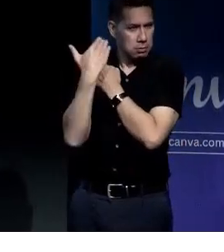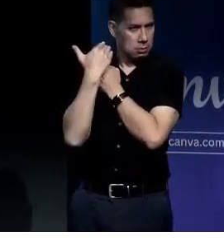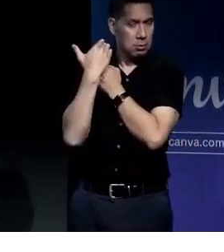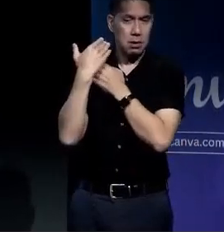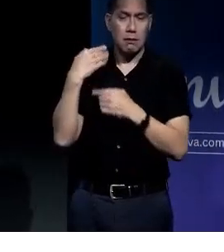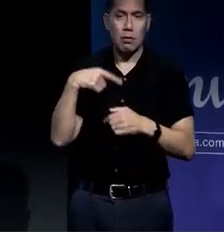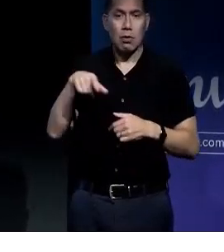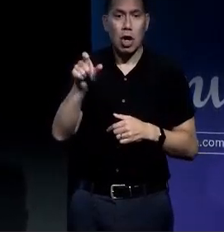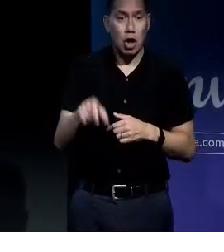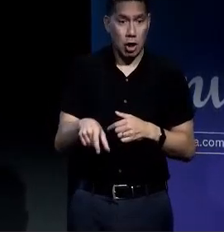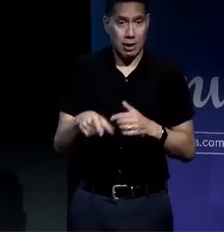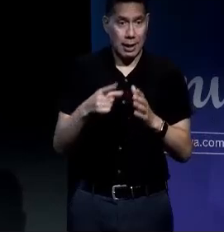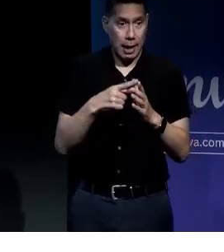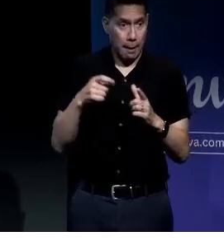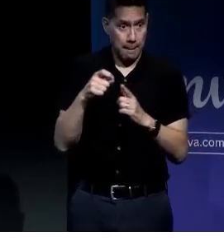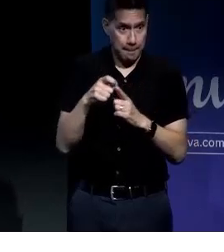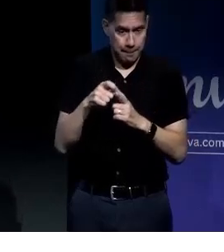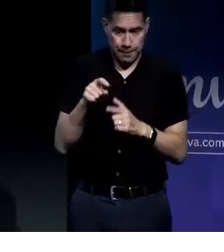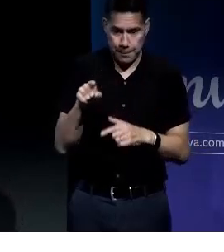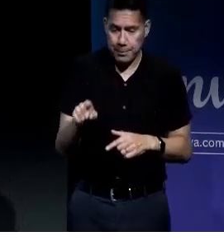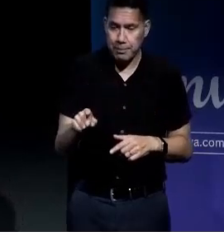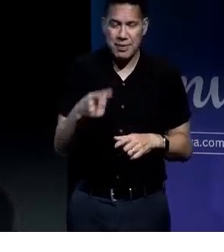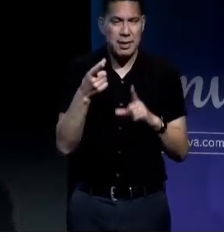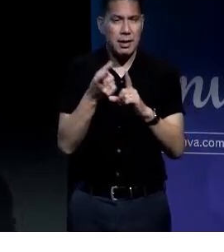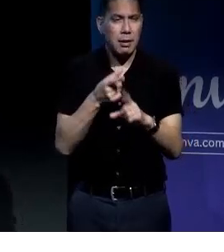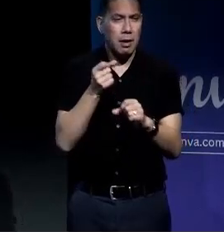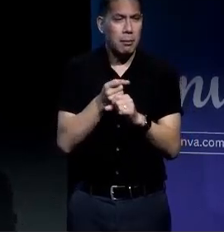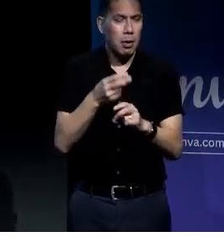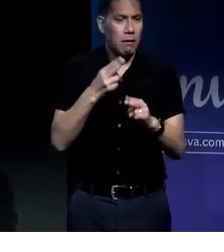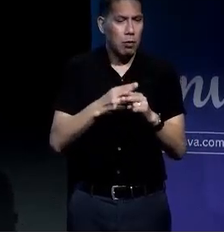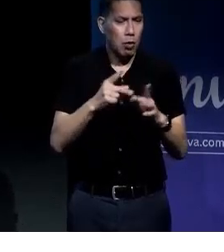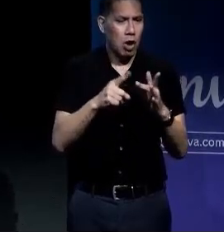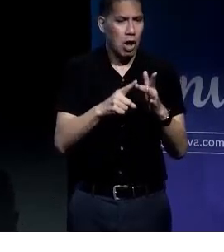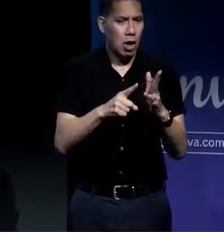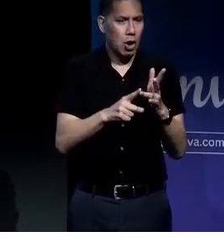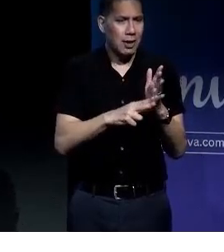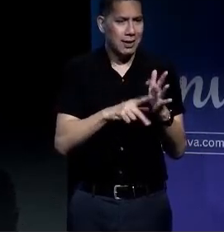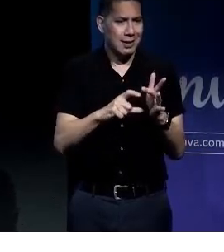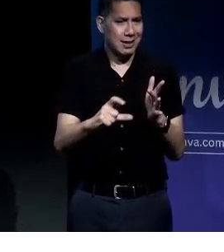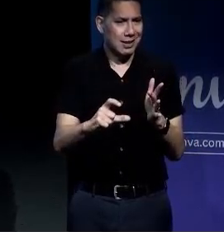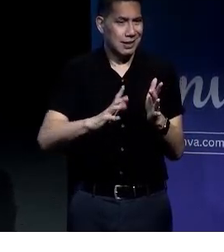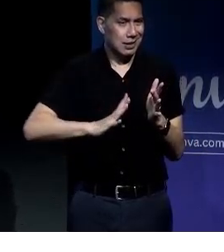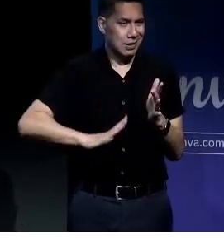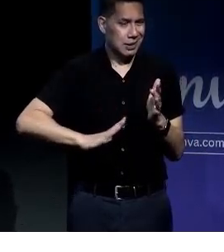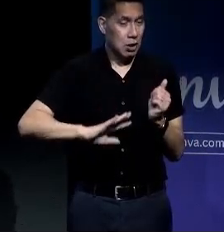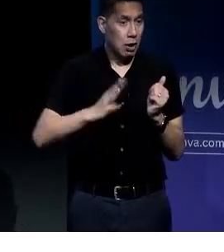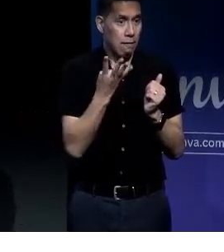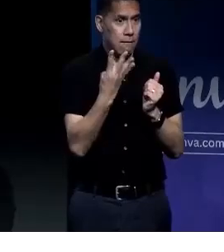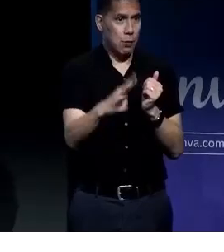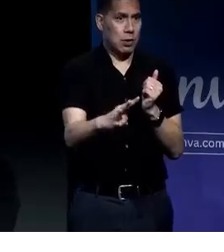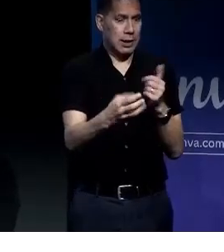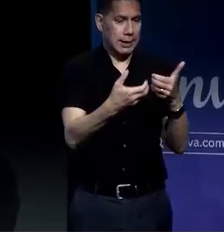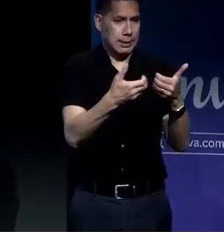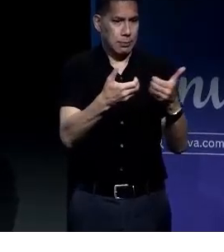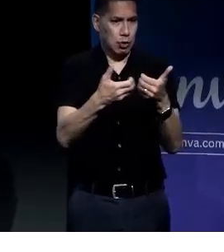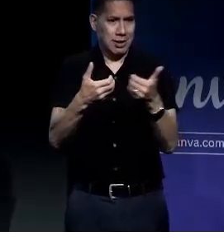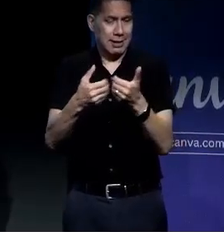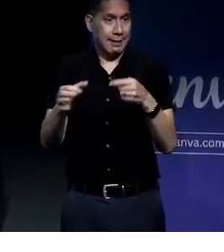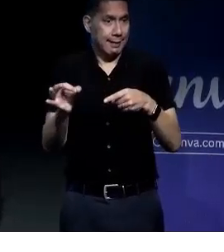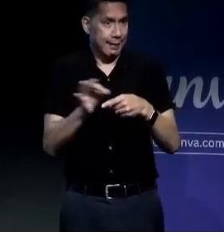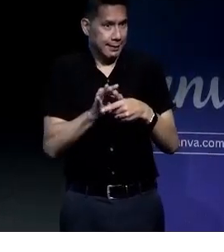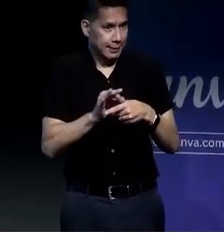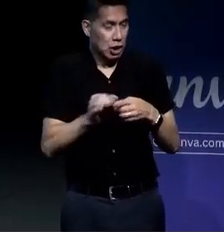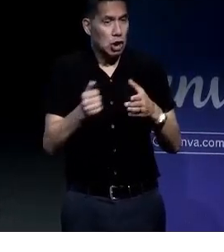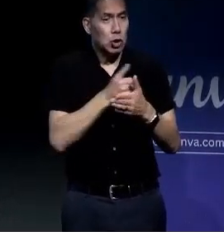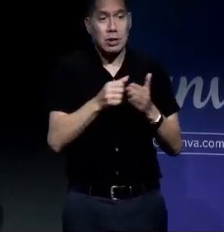a client app. And in this example for Ionic, I needed 40 individual colours. Usually